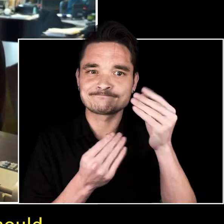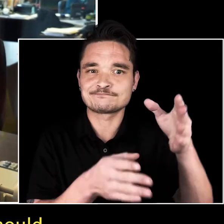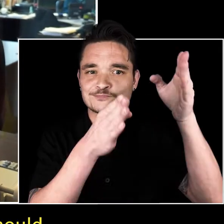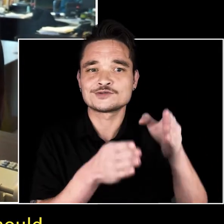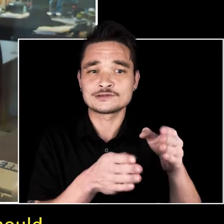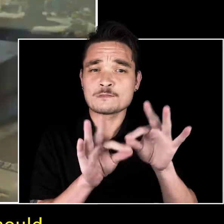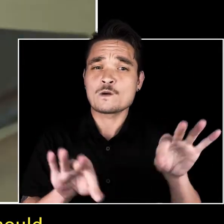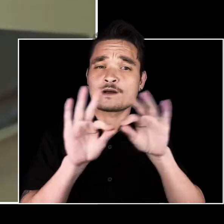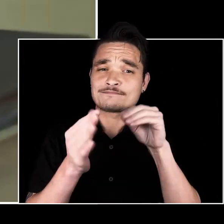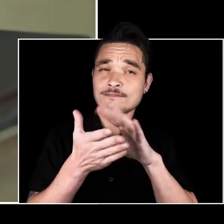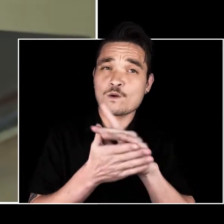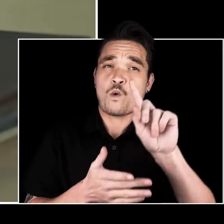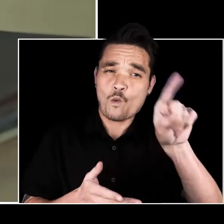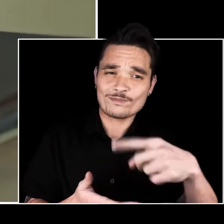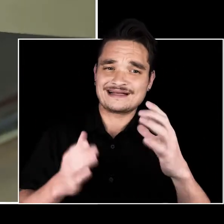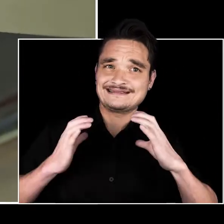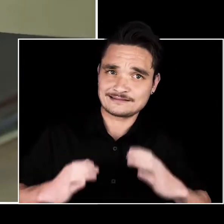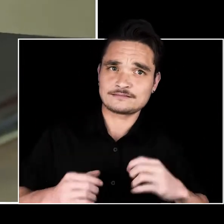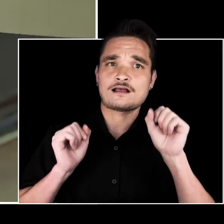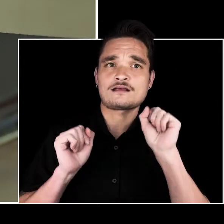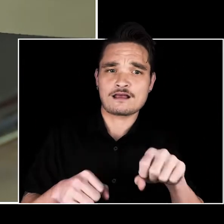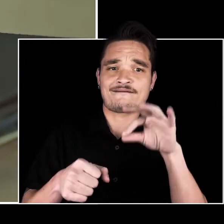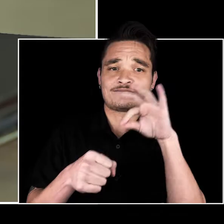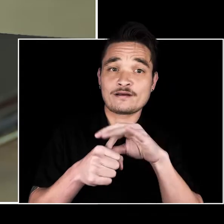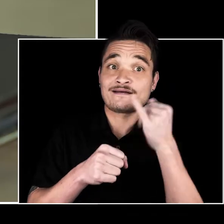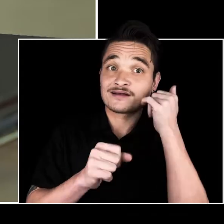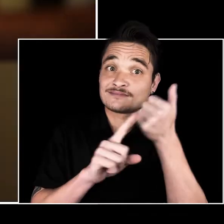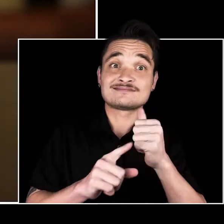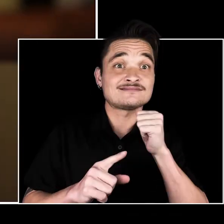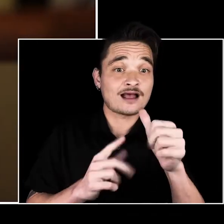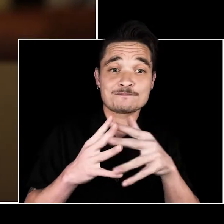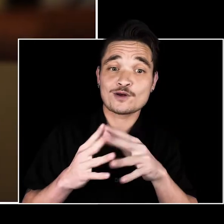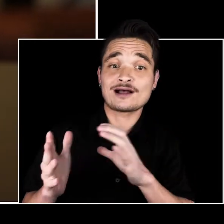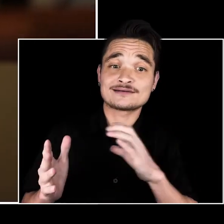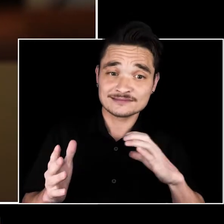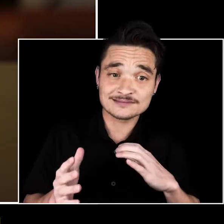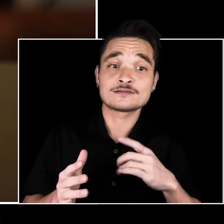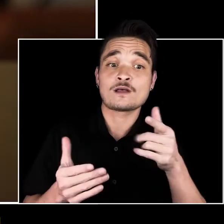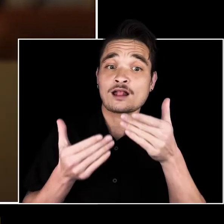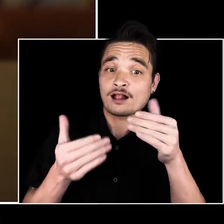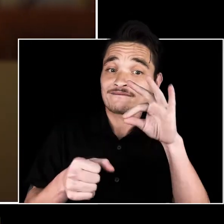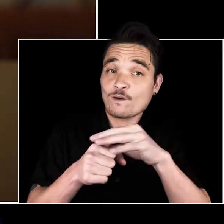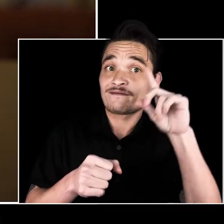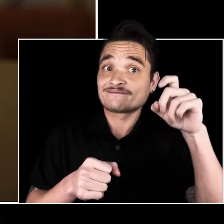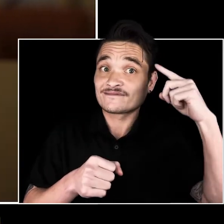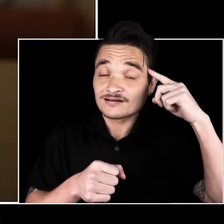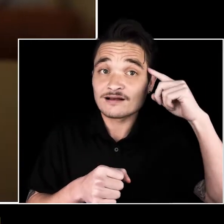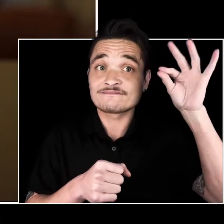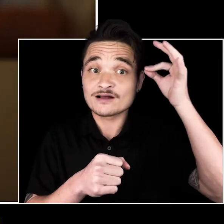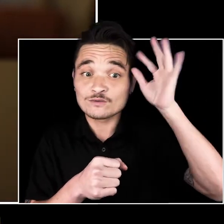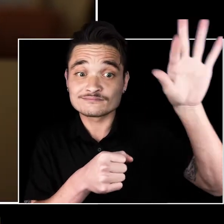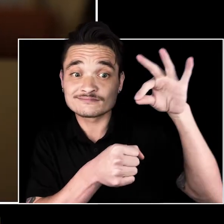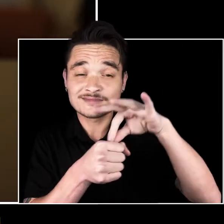with the clerk. It's important to know that only citizens can vote. If you are not a U.S. citizen and you vote in a